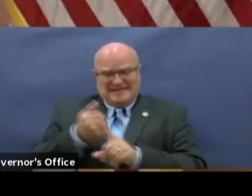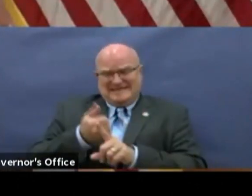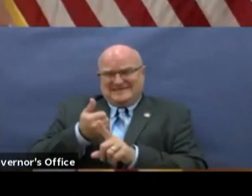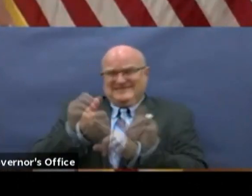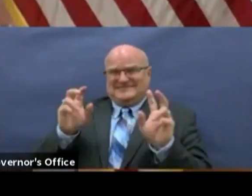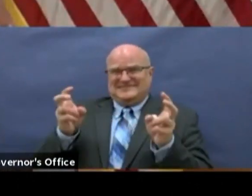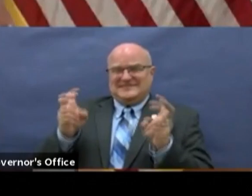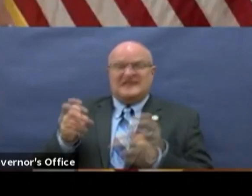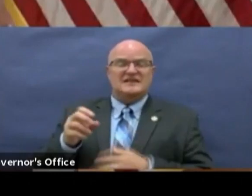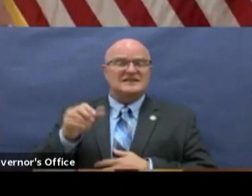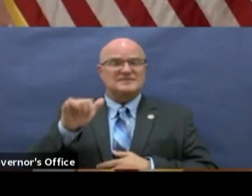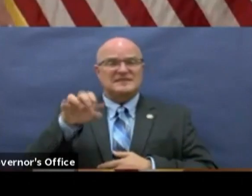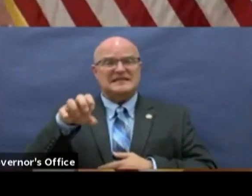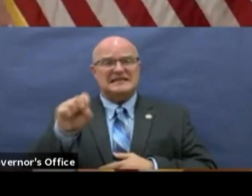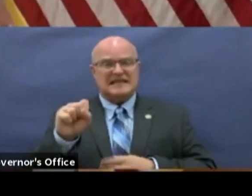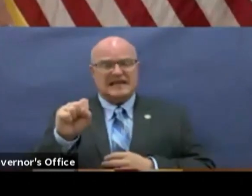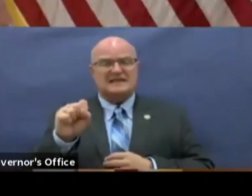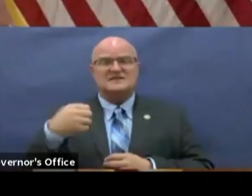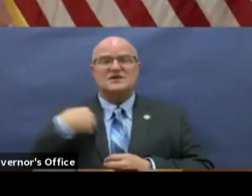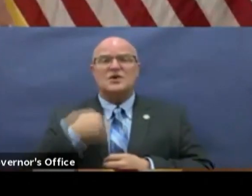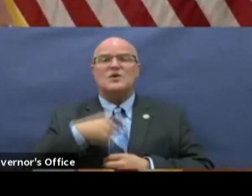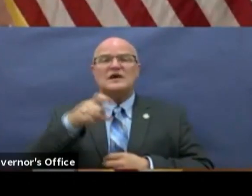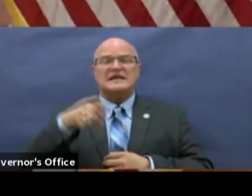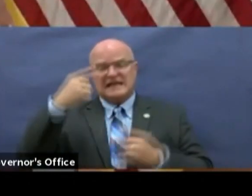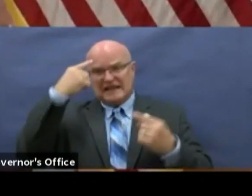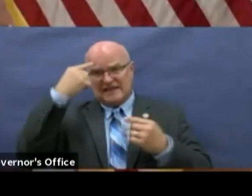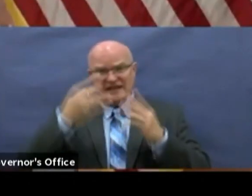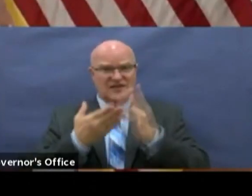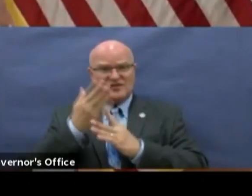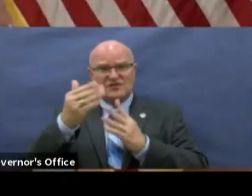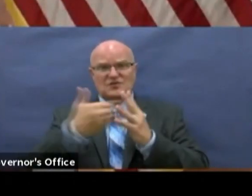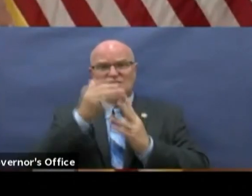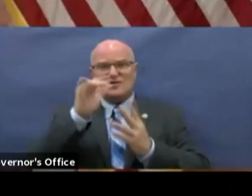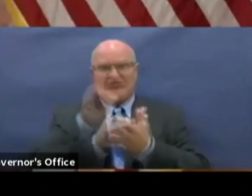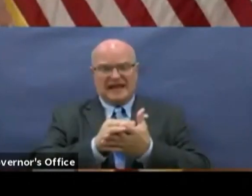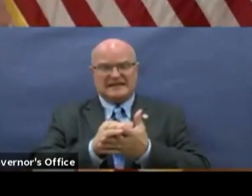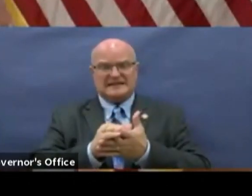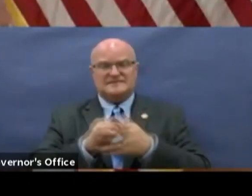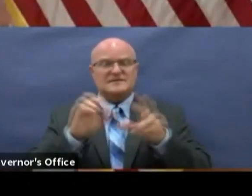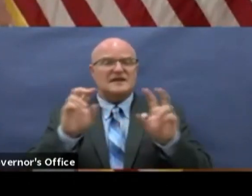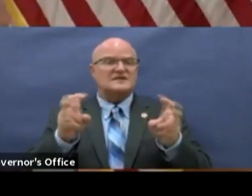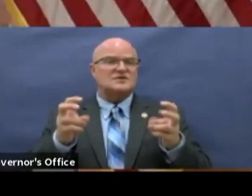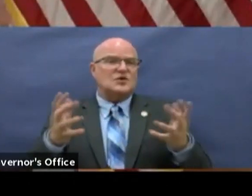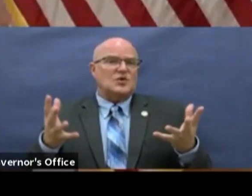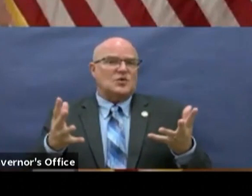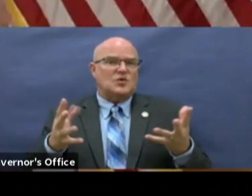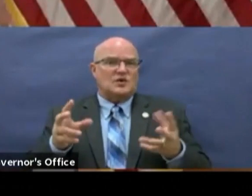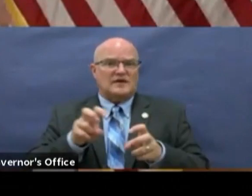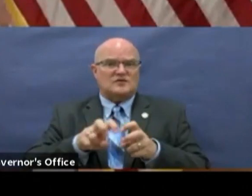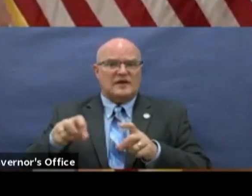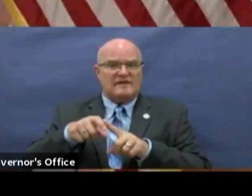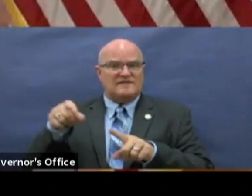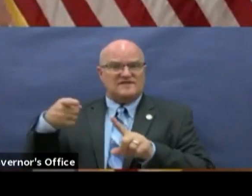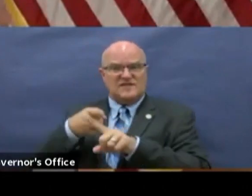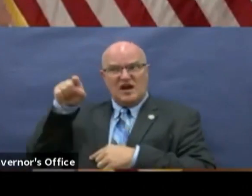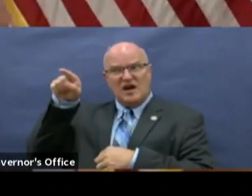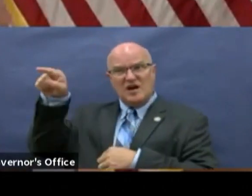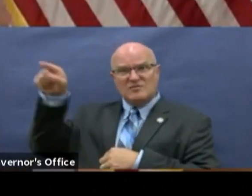And so, yes, you need to think through that as to where they're traveling from.